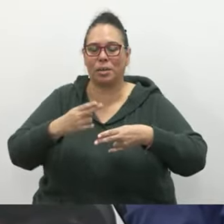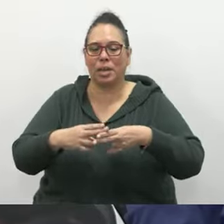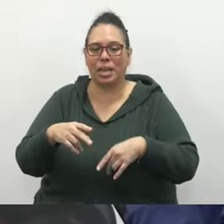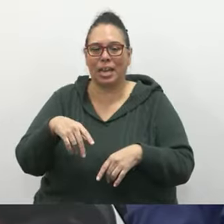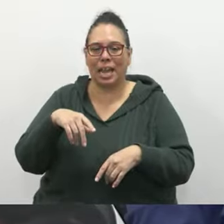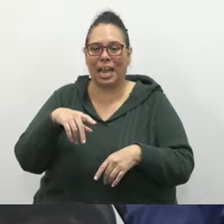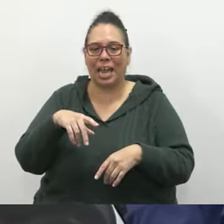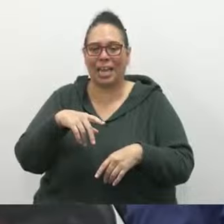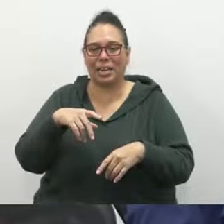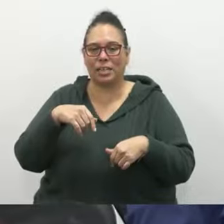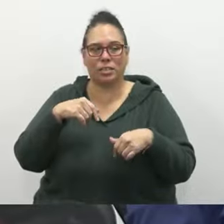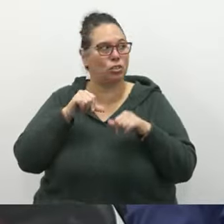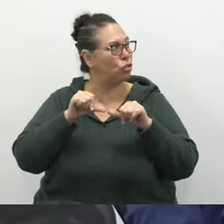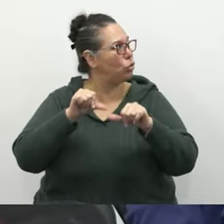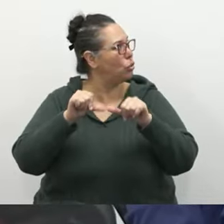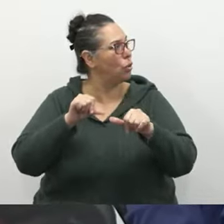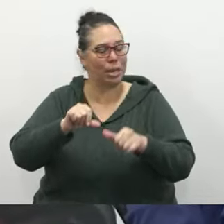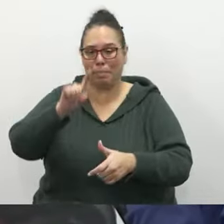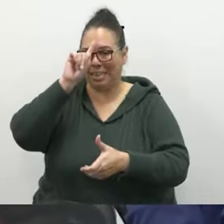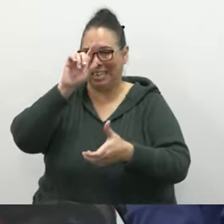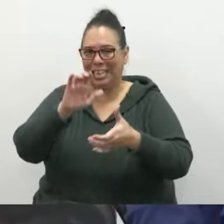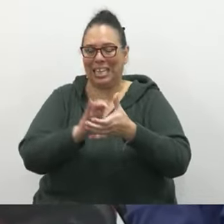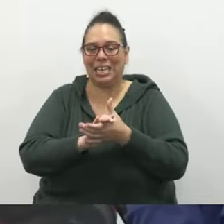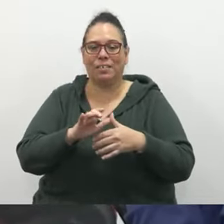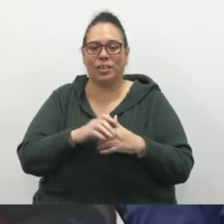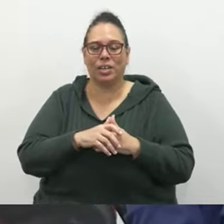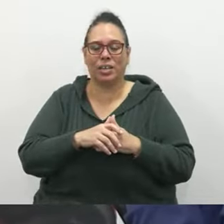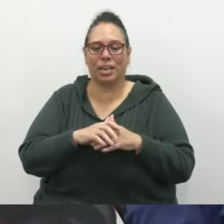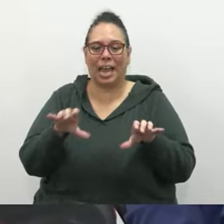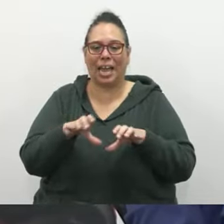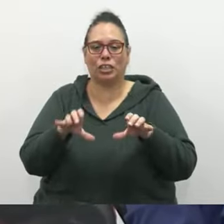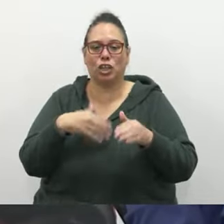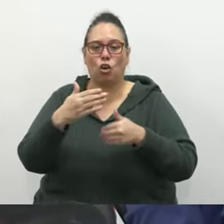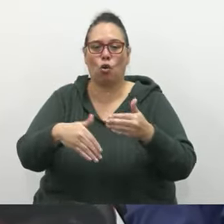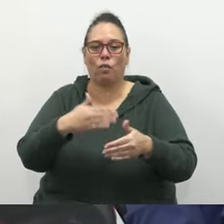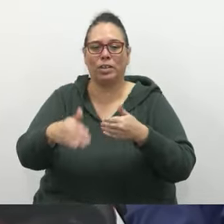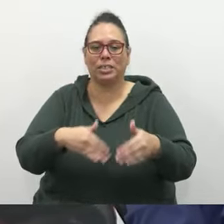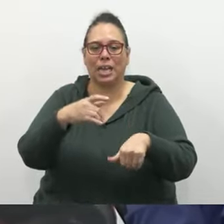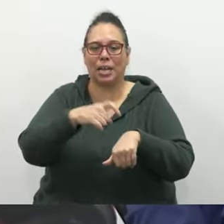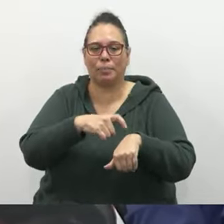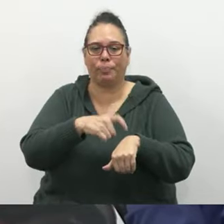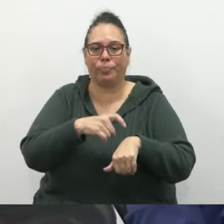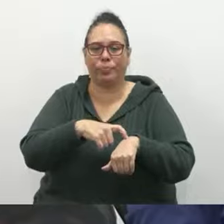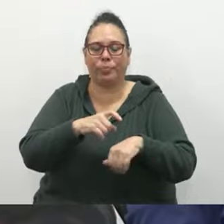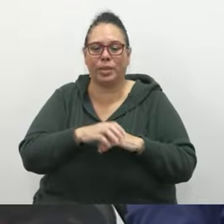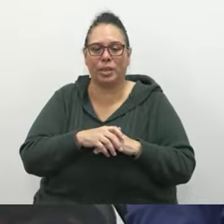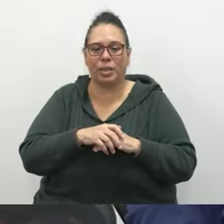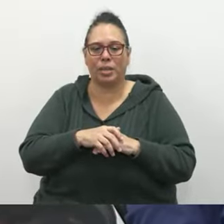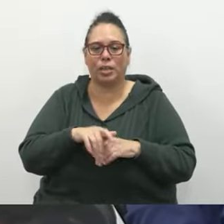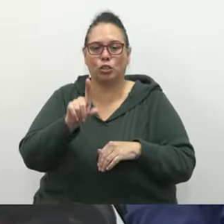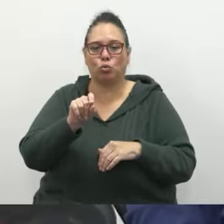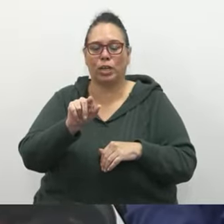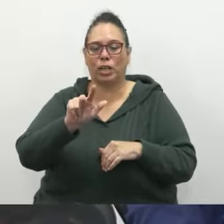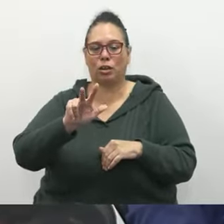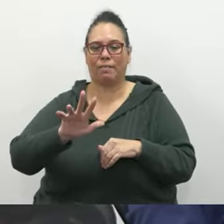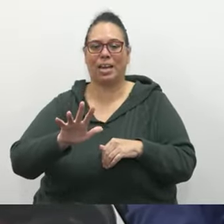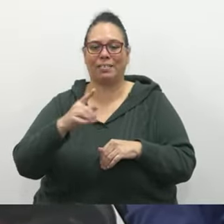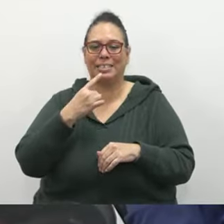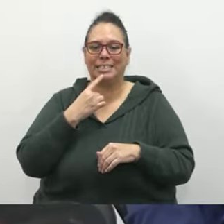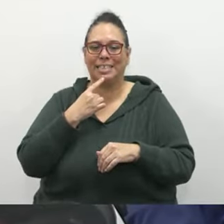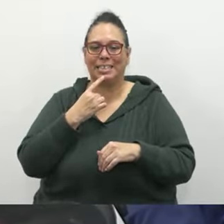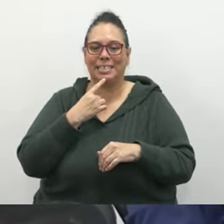an enduring belief meant to guide the LBUSD's action over time. And Vision 2035 itself states,